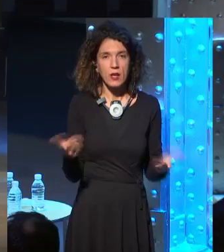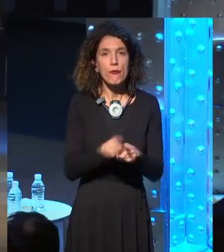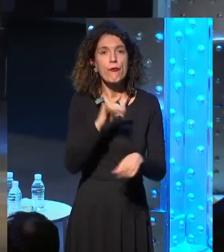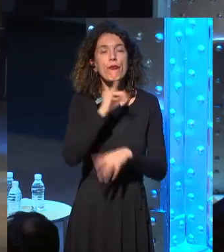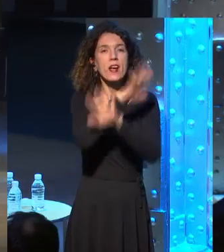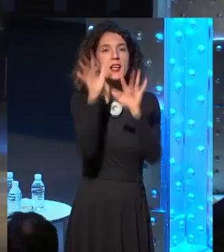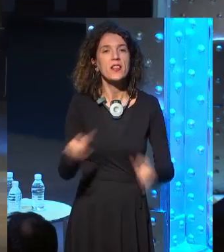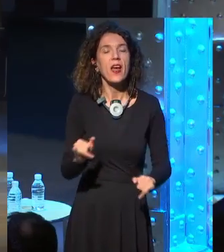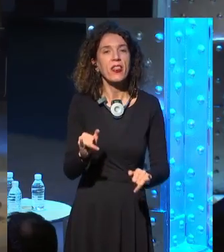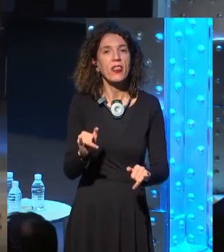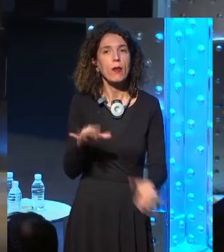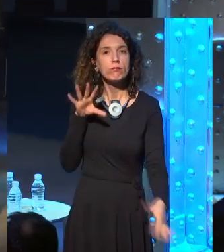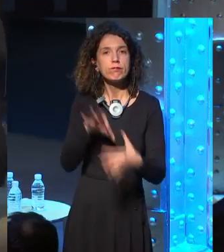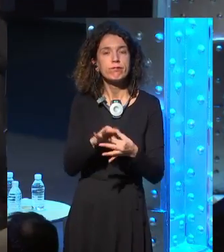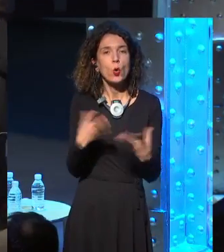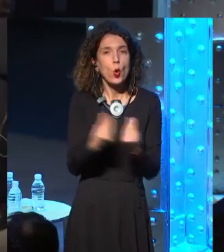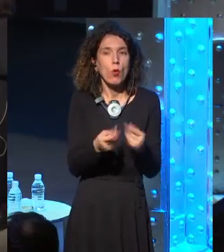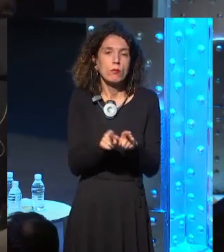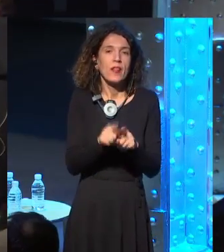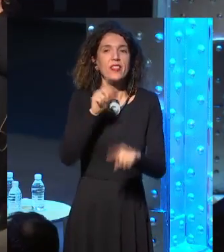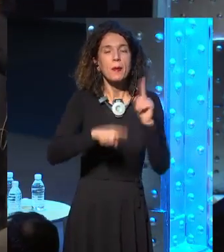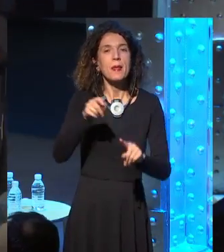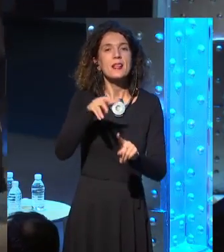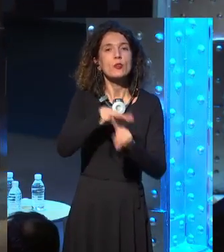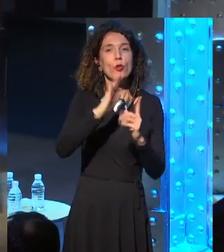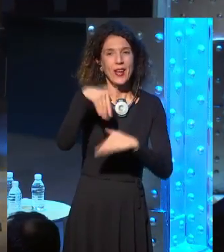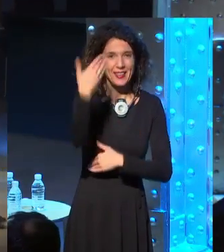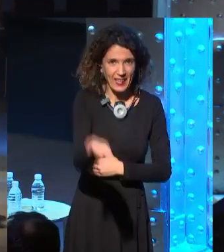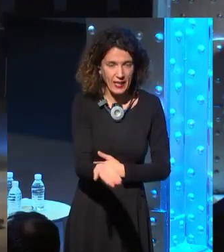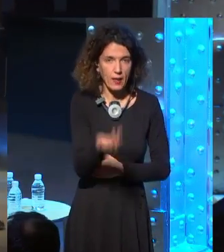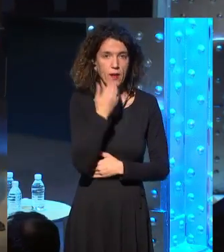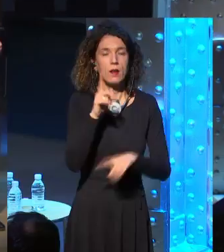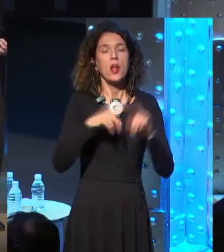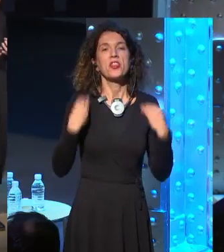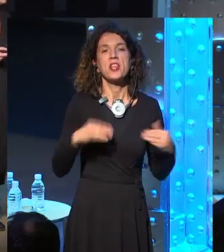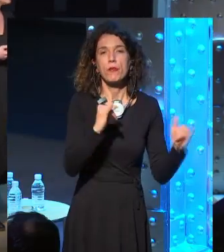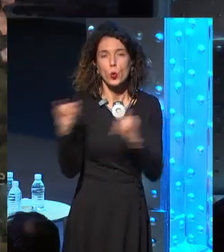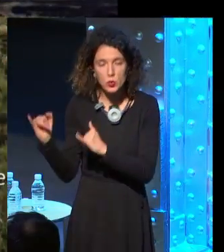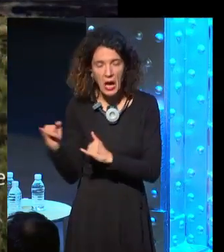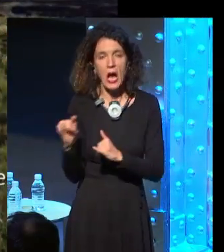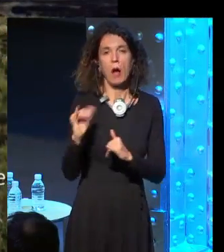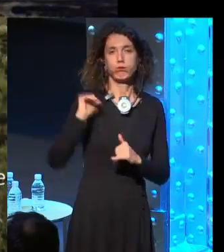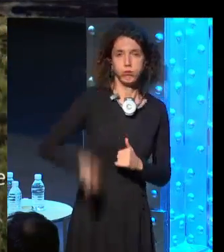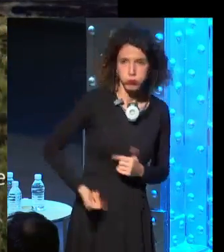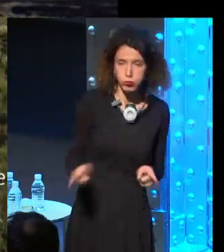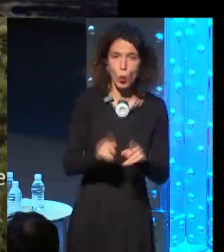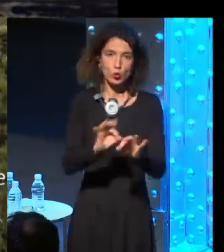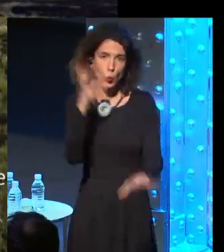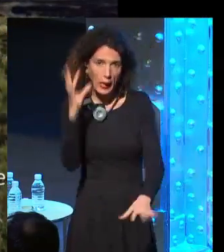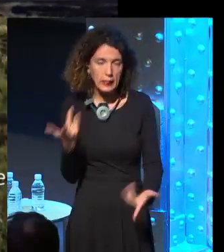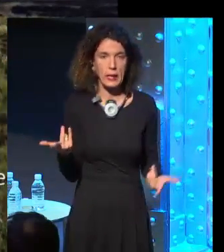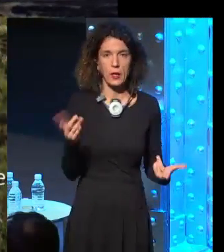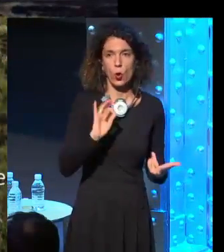to these external conditions, or experiencing good luck, good fortune, feeling